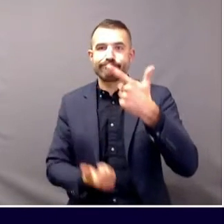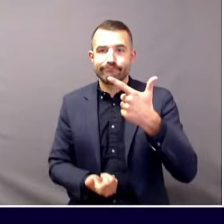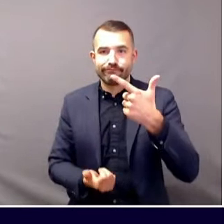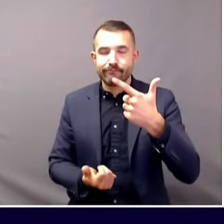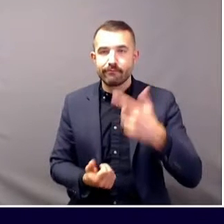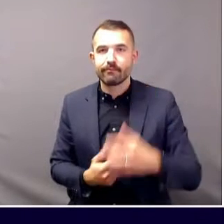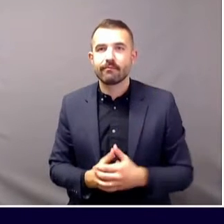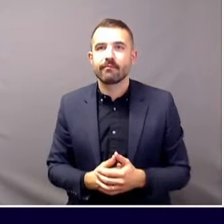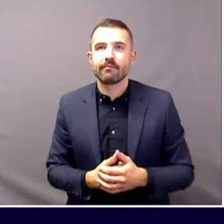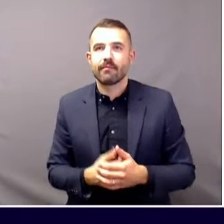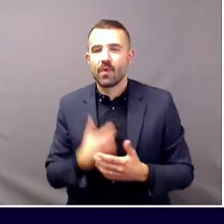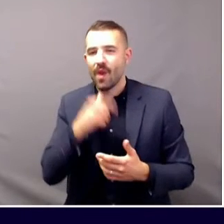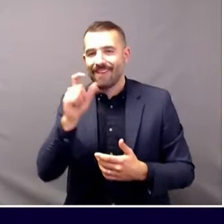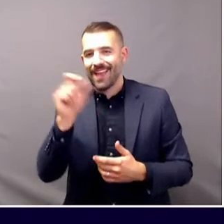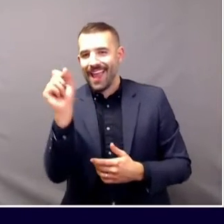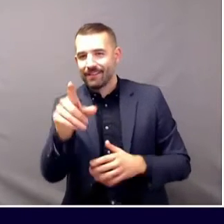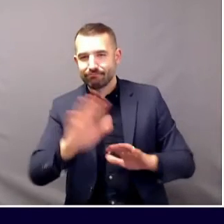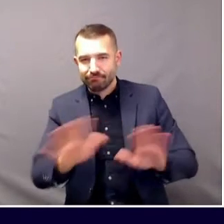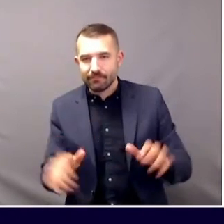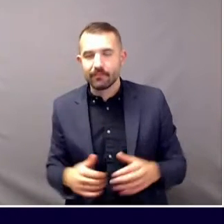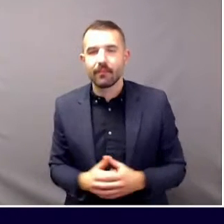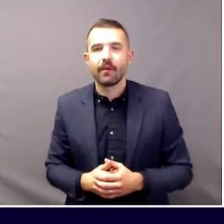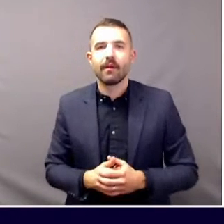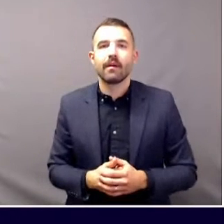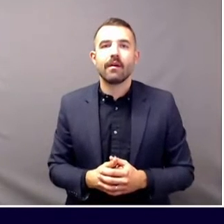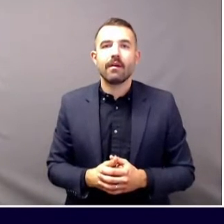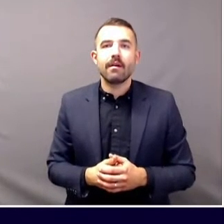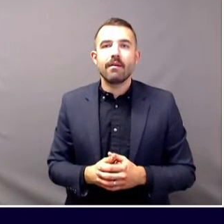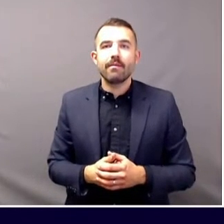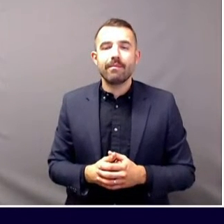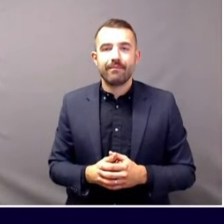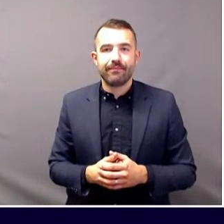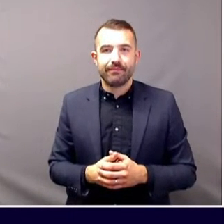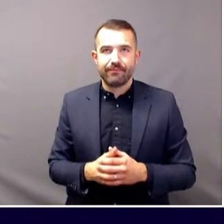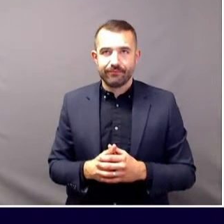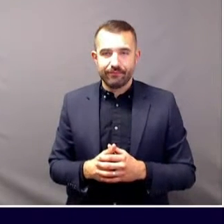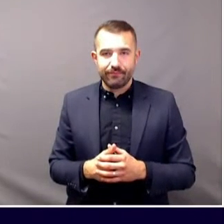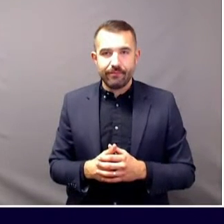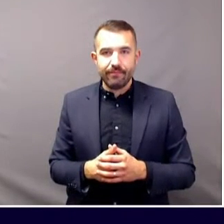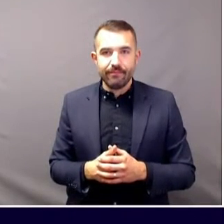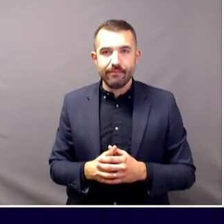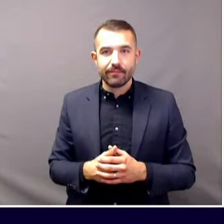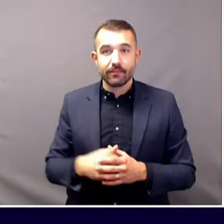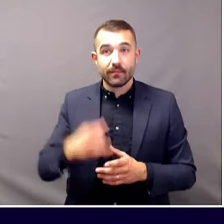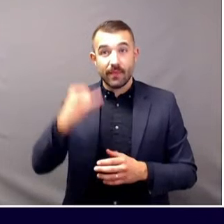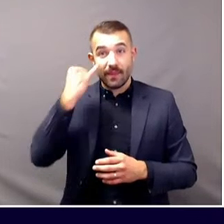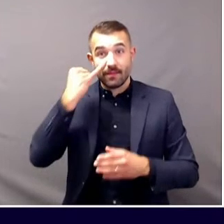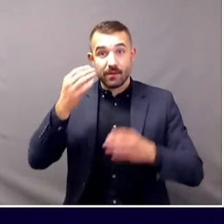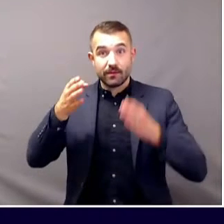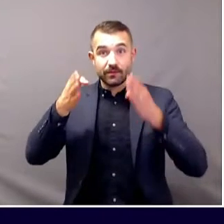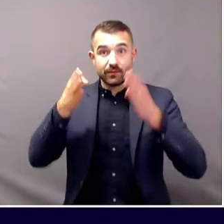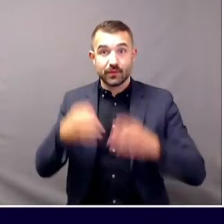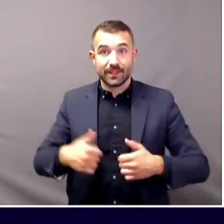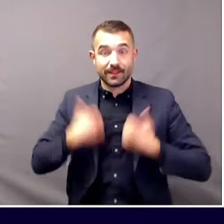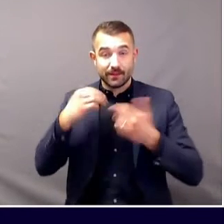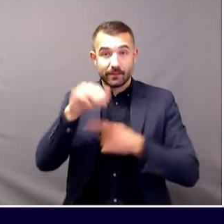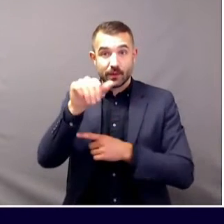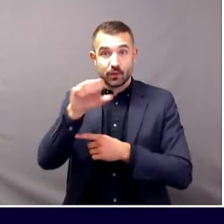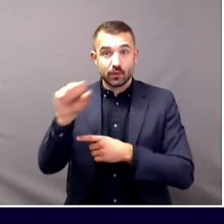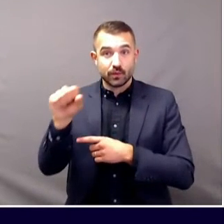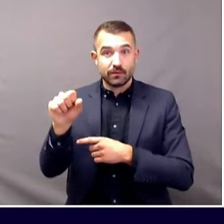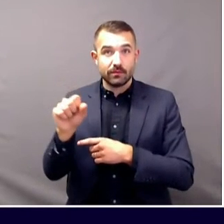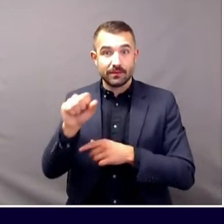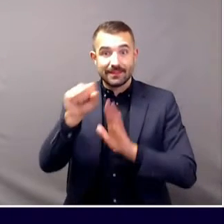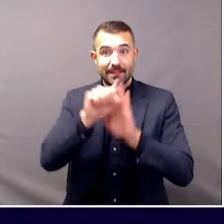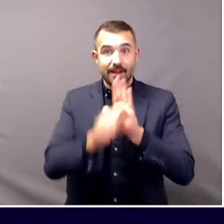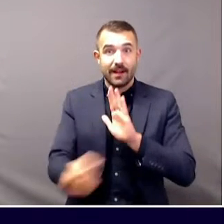you thought about a best way to get a test if you are coming from Massachusetts to Maine, or are you thinking about coming up with a